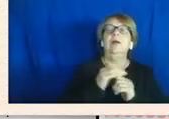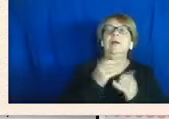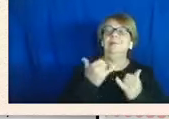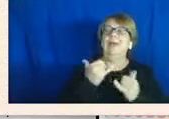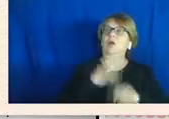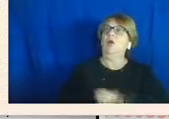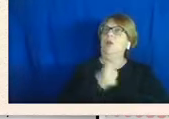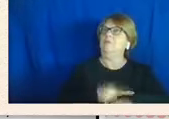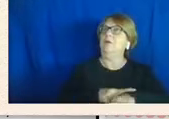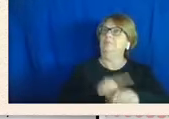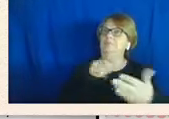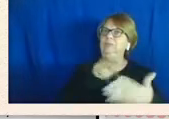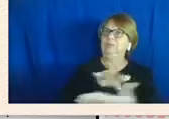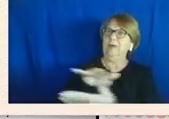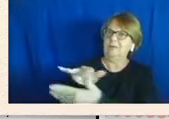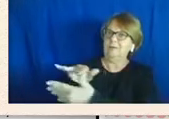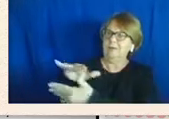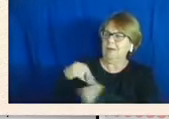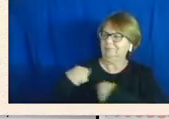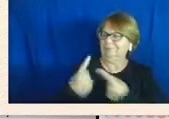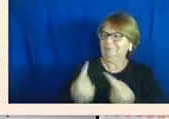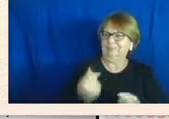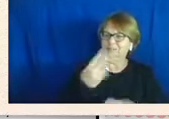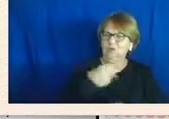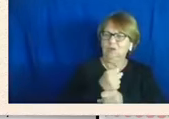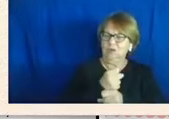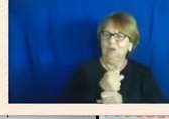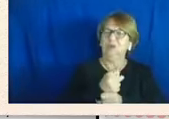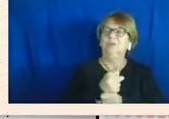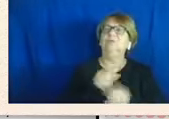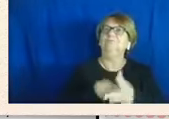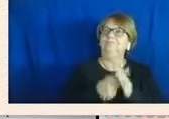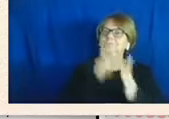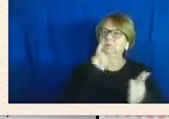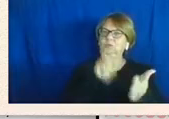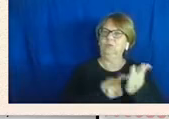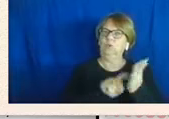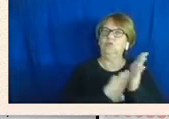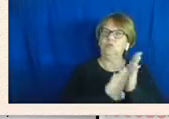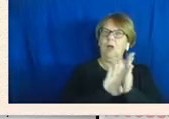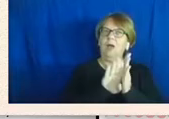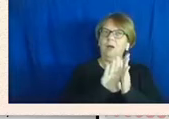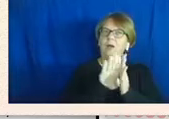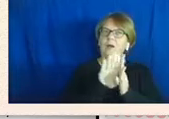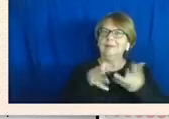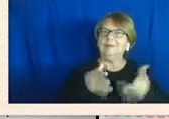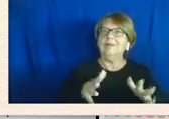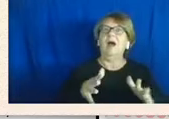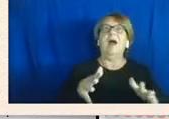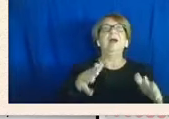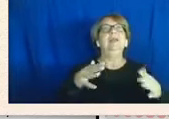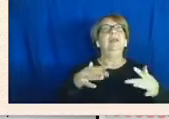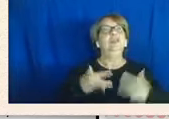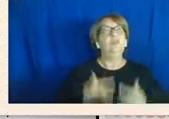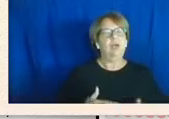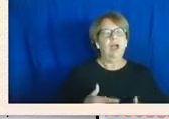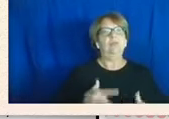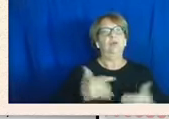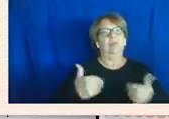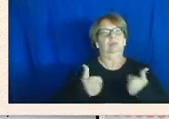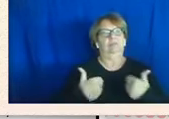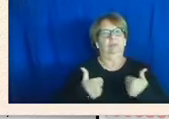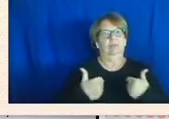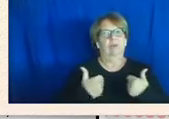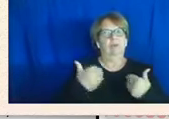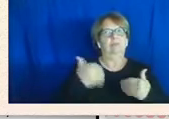in the last several years, we've started to see a rise in anxiety and depression, particularly in adolescents and young adults. We've